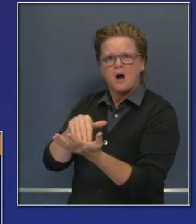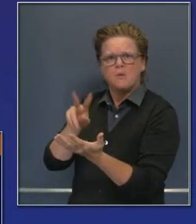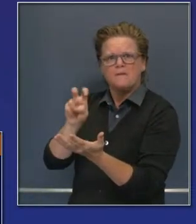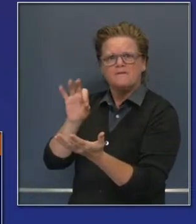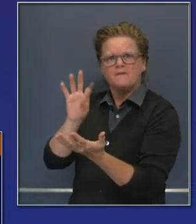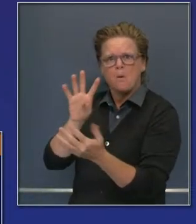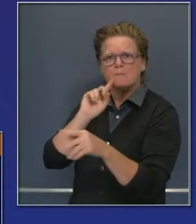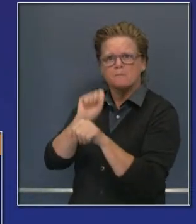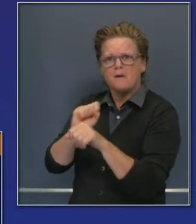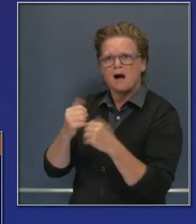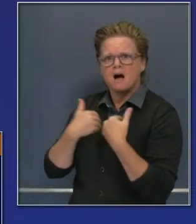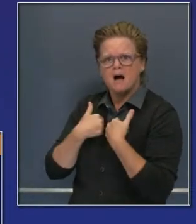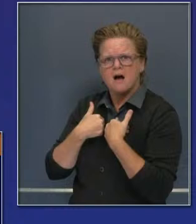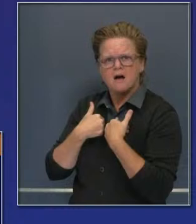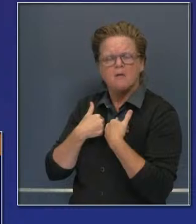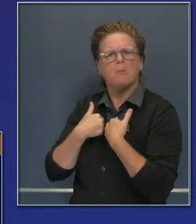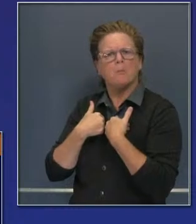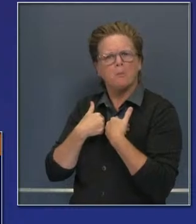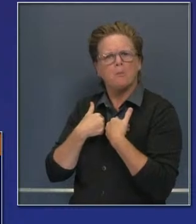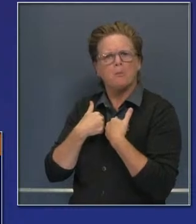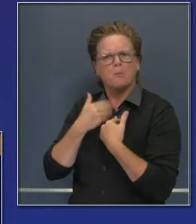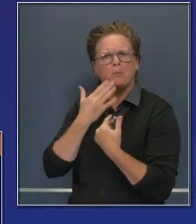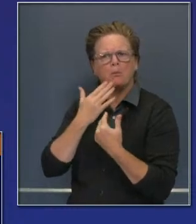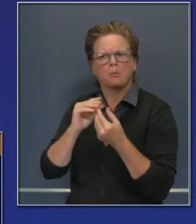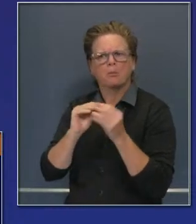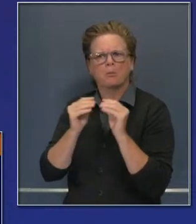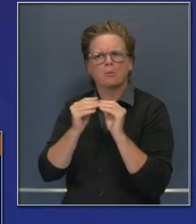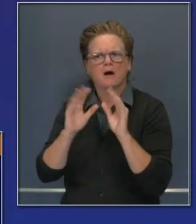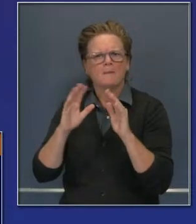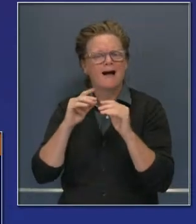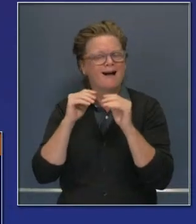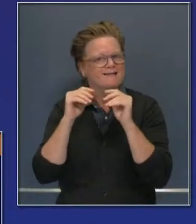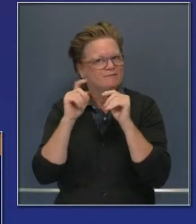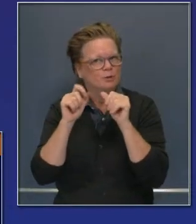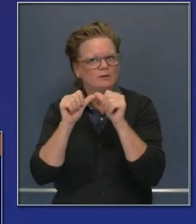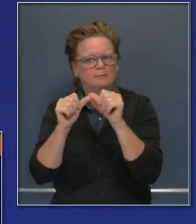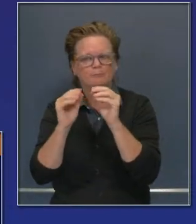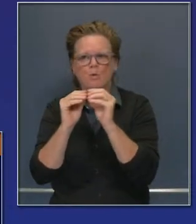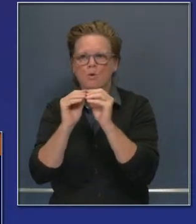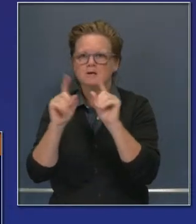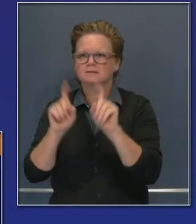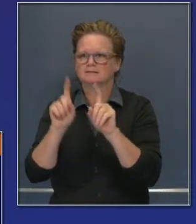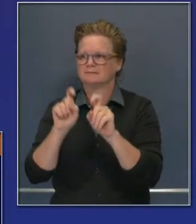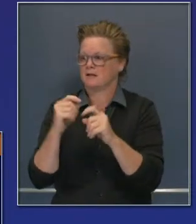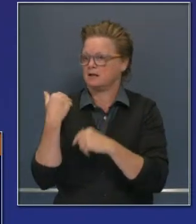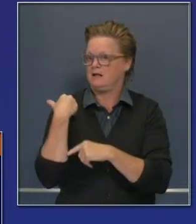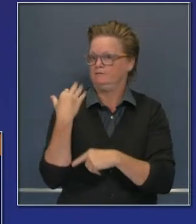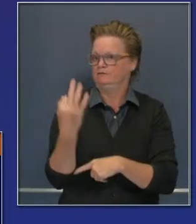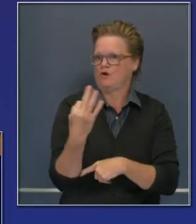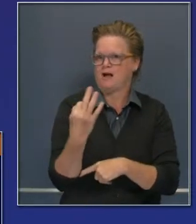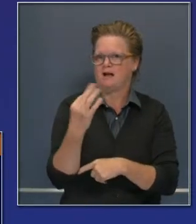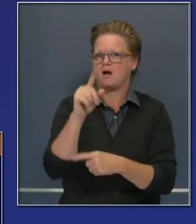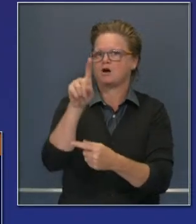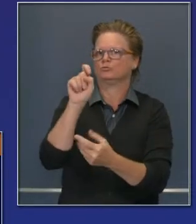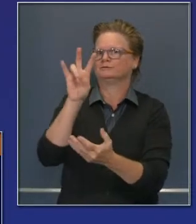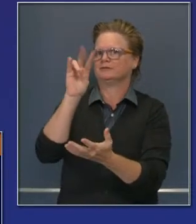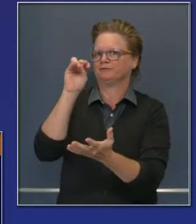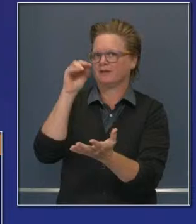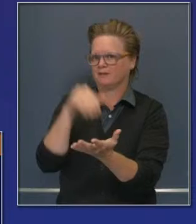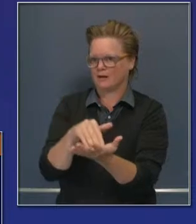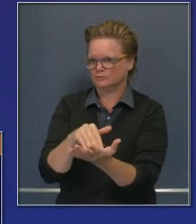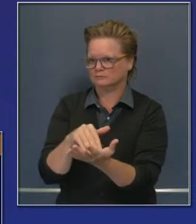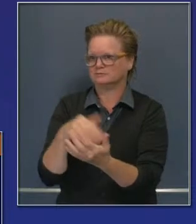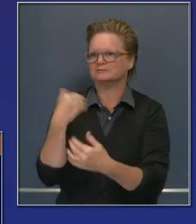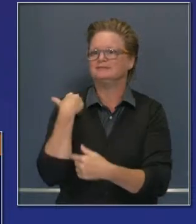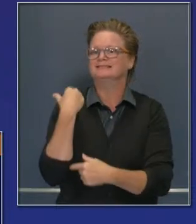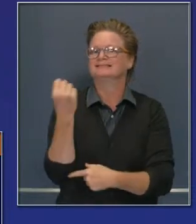few days of number of tests conducted, close to 170,000 on Friday, 180,000 roughly on Saturday,